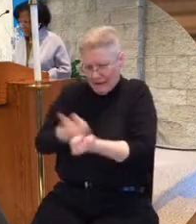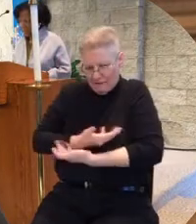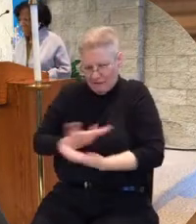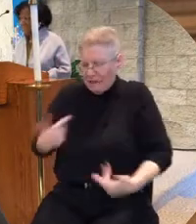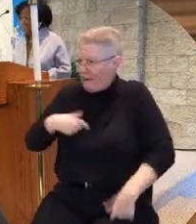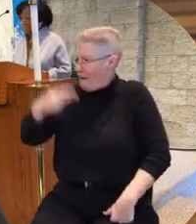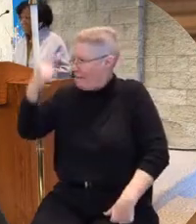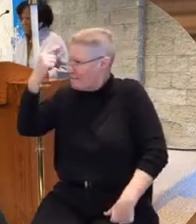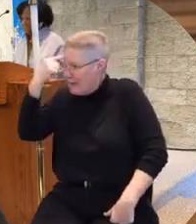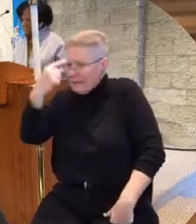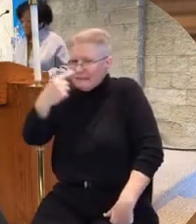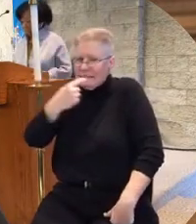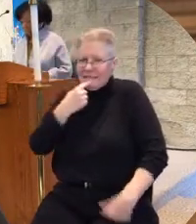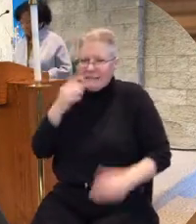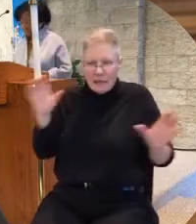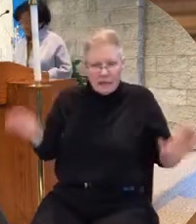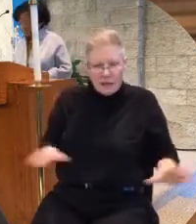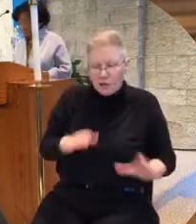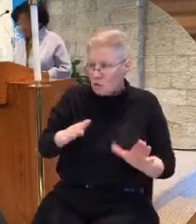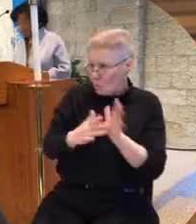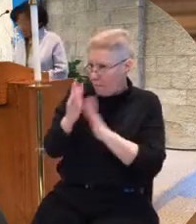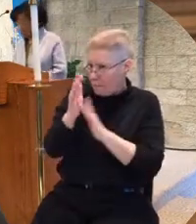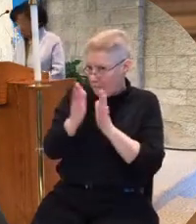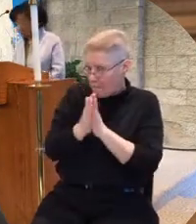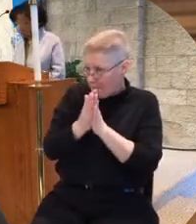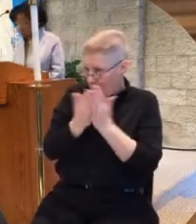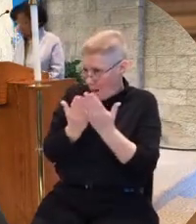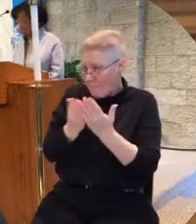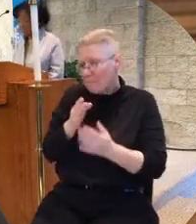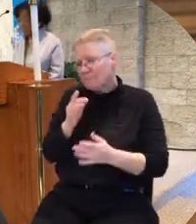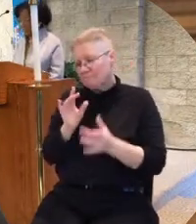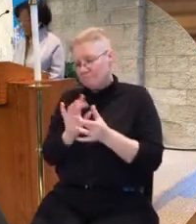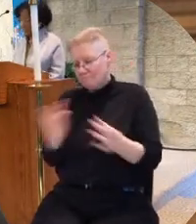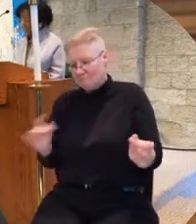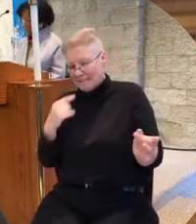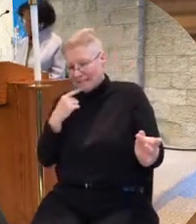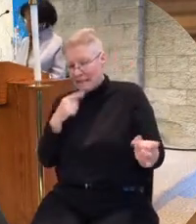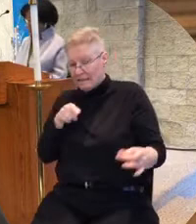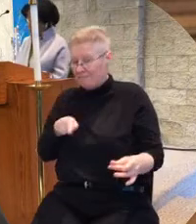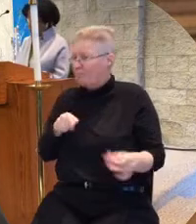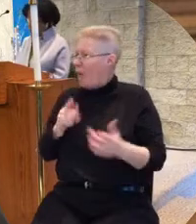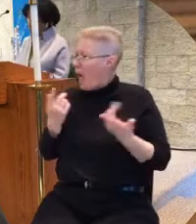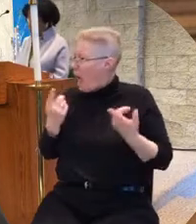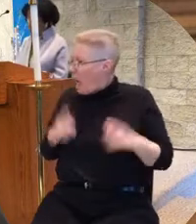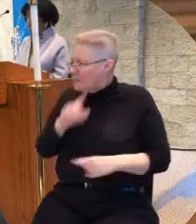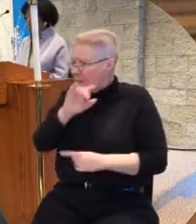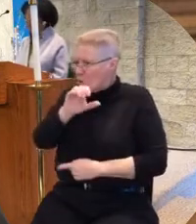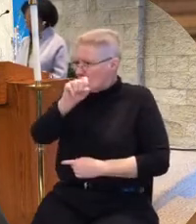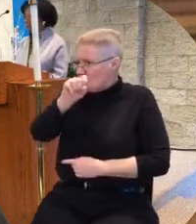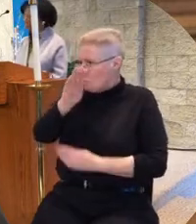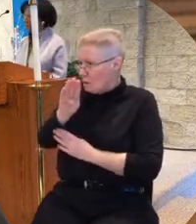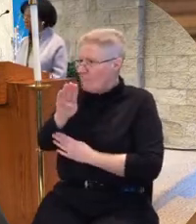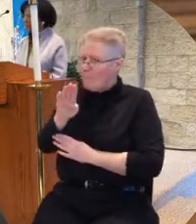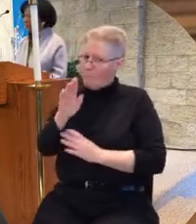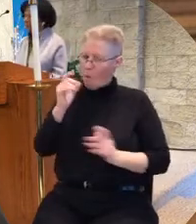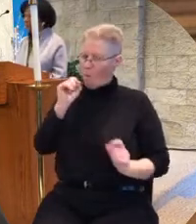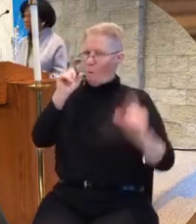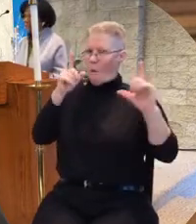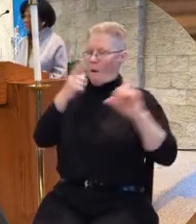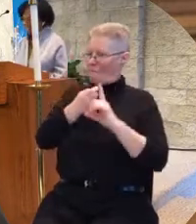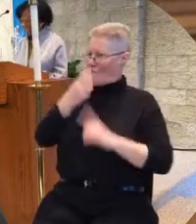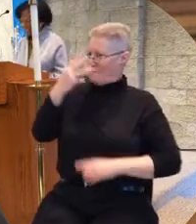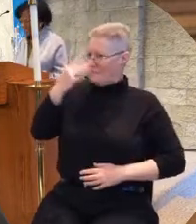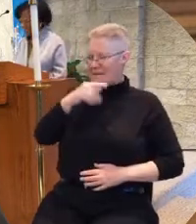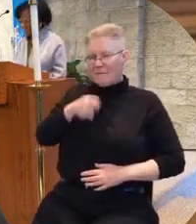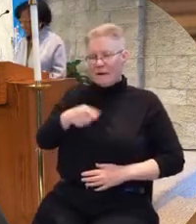Genesis 28:16 tells us, "Then Jacob woke from his sleep and said, 'Surely the Lord